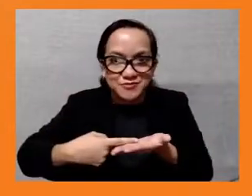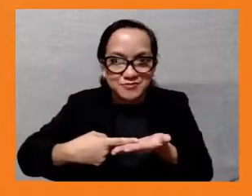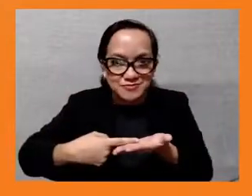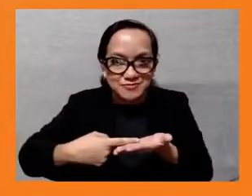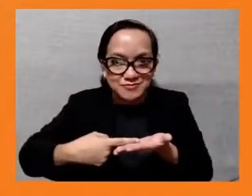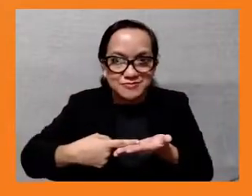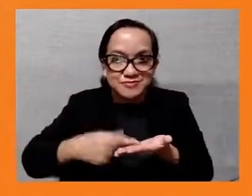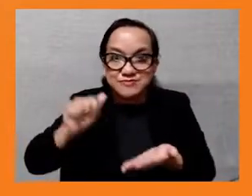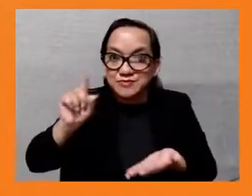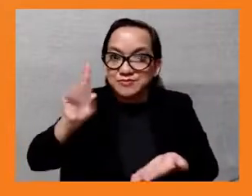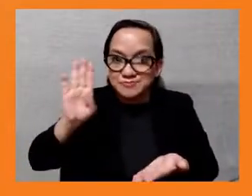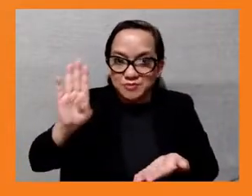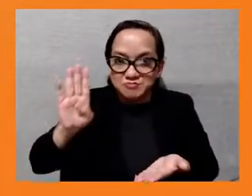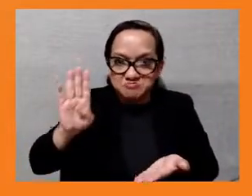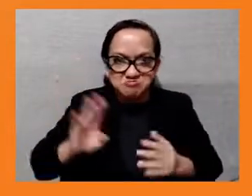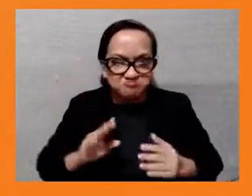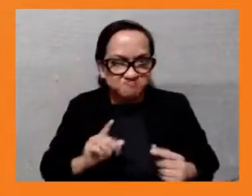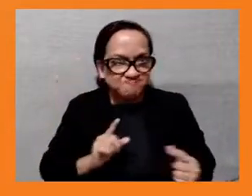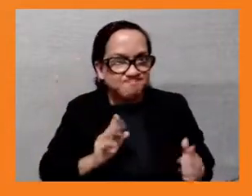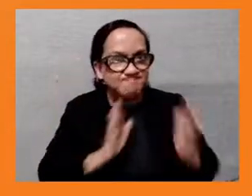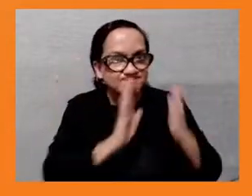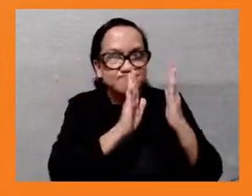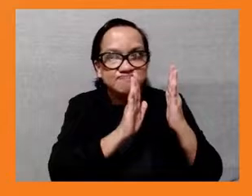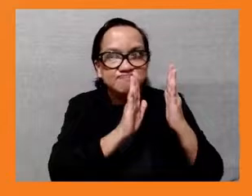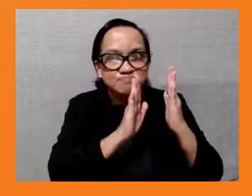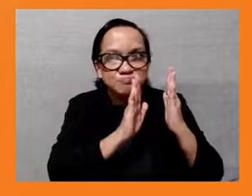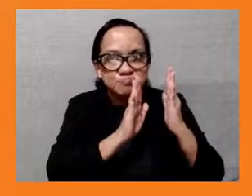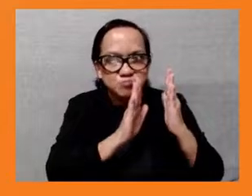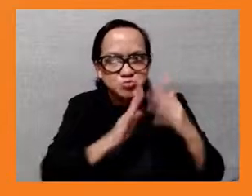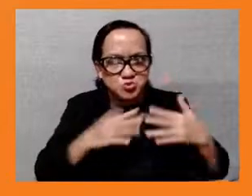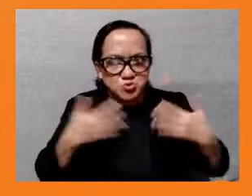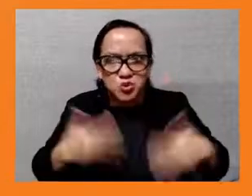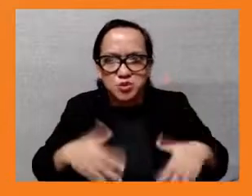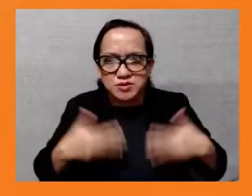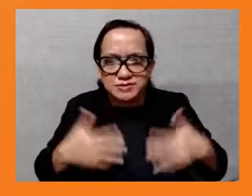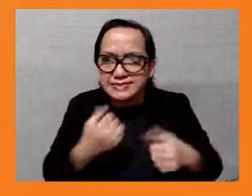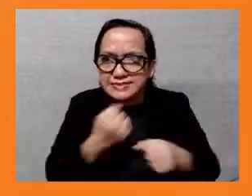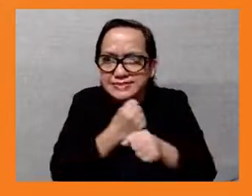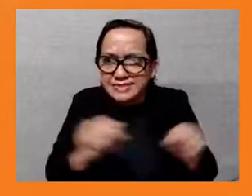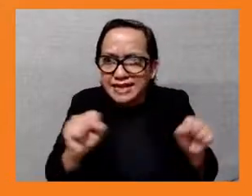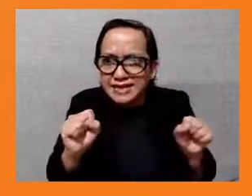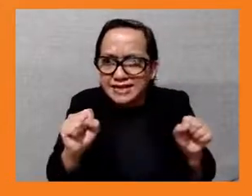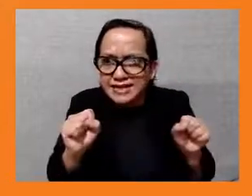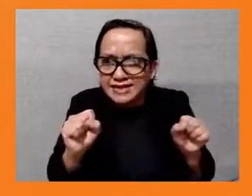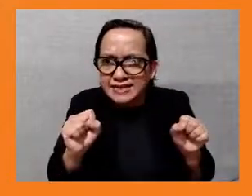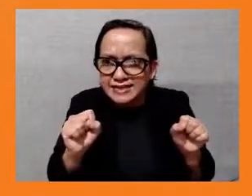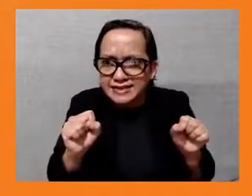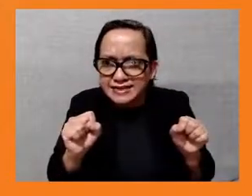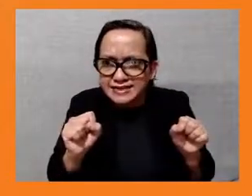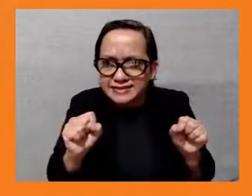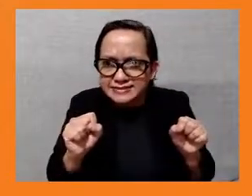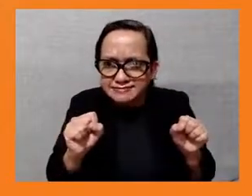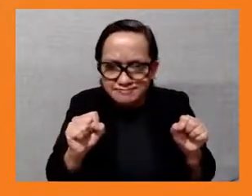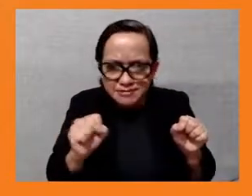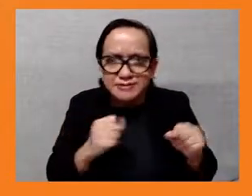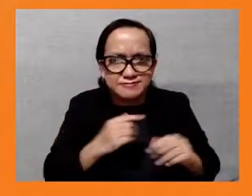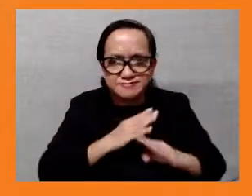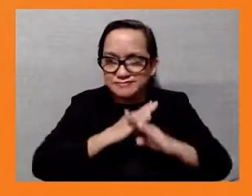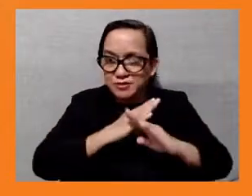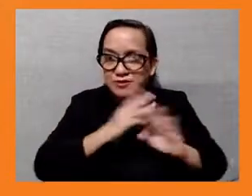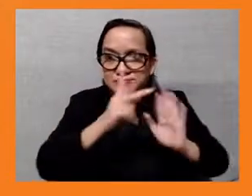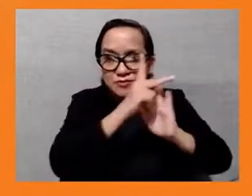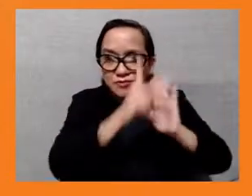that on the ground. Also under the new policy, we'll be seeking to expand grievance redress mechanisms for different